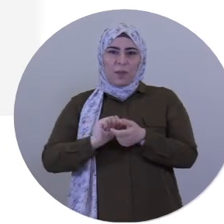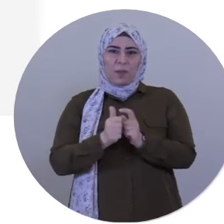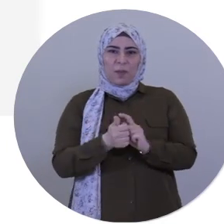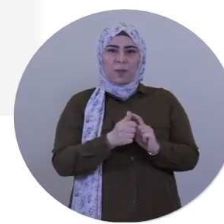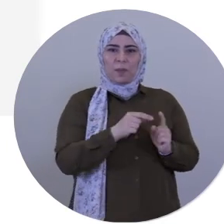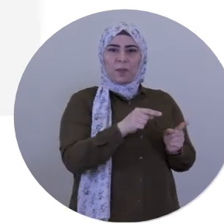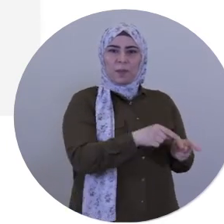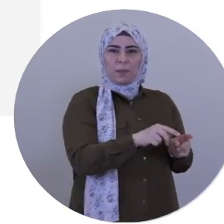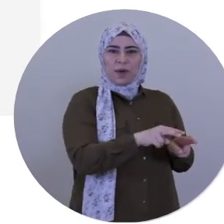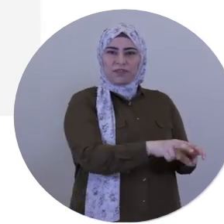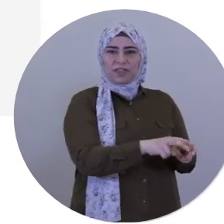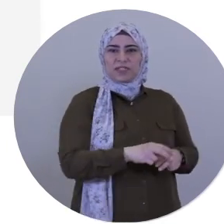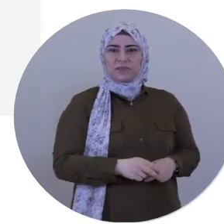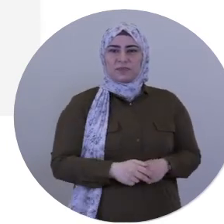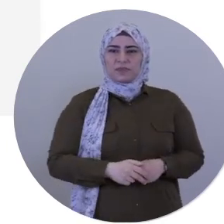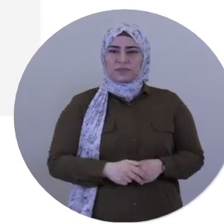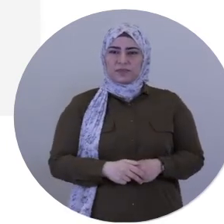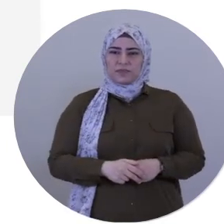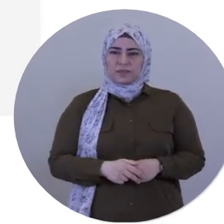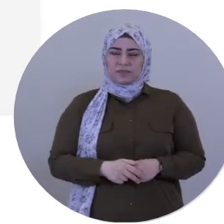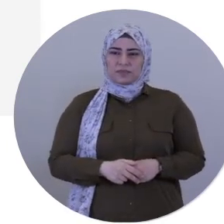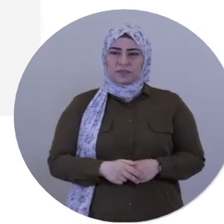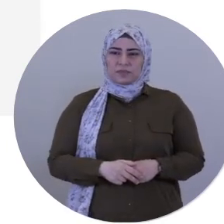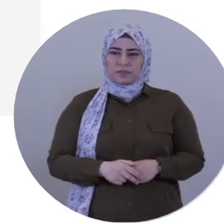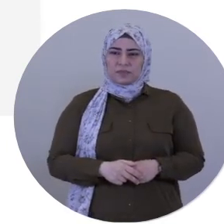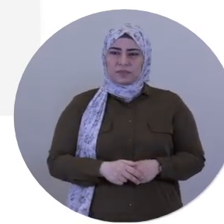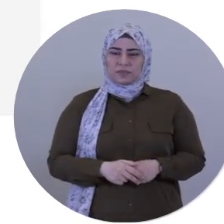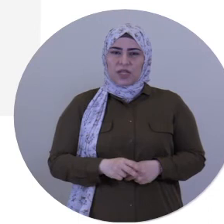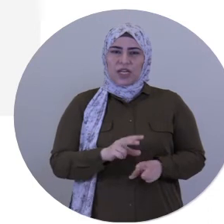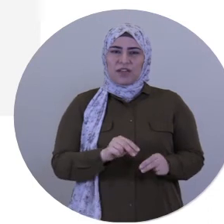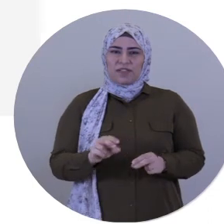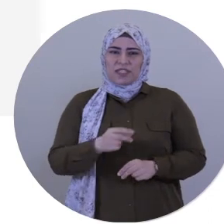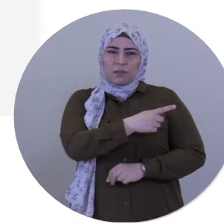the same idea, we just flipped it from active into passive.